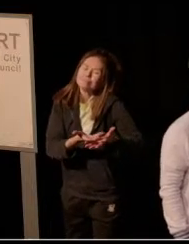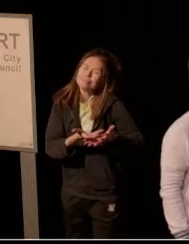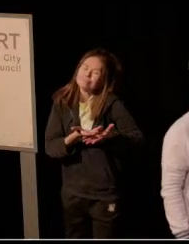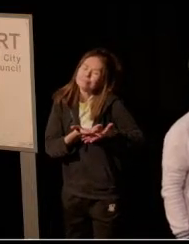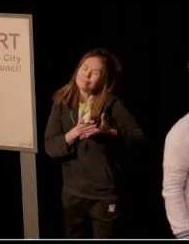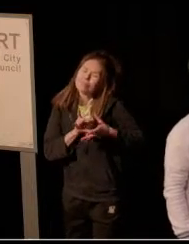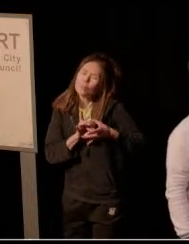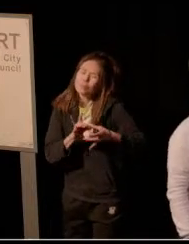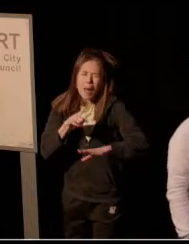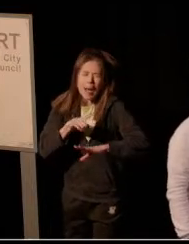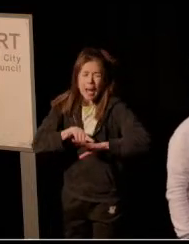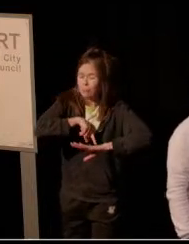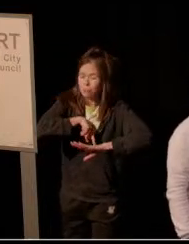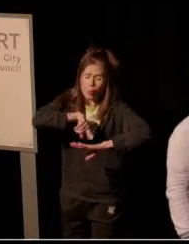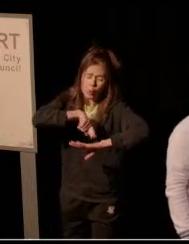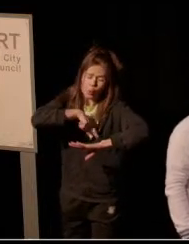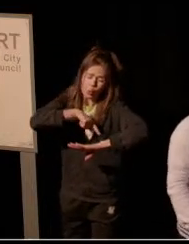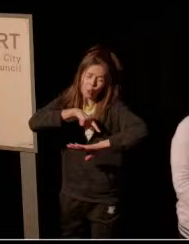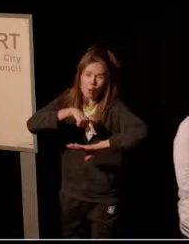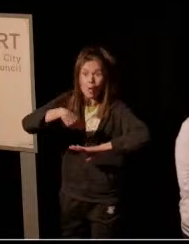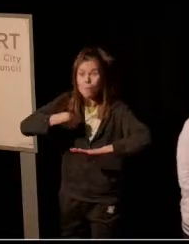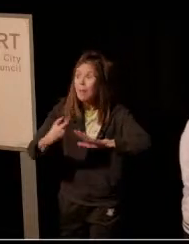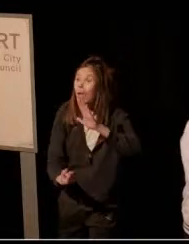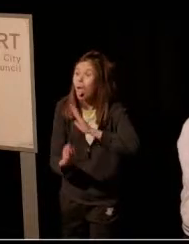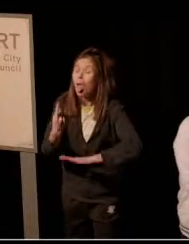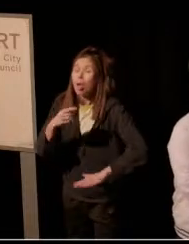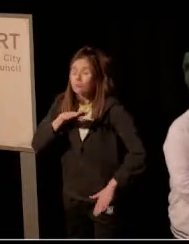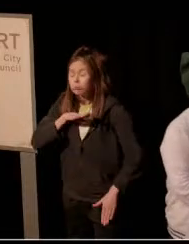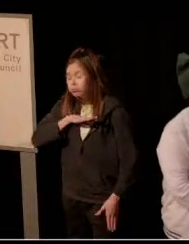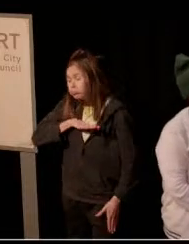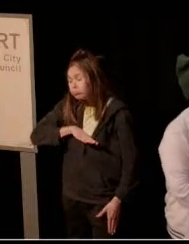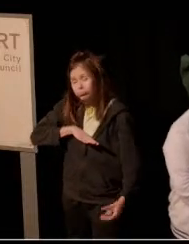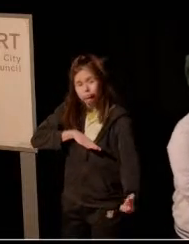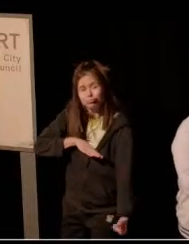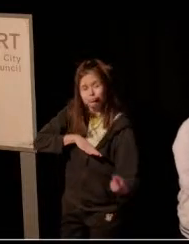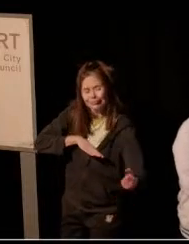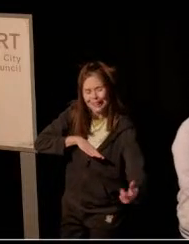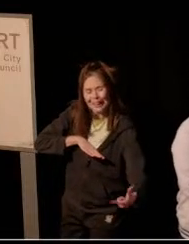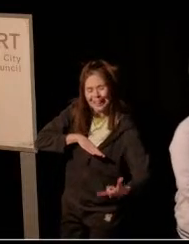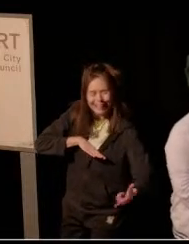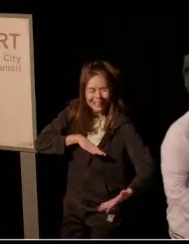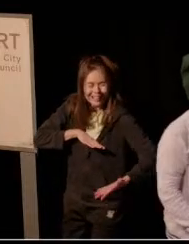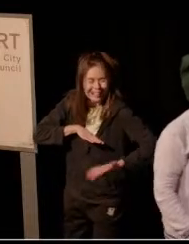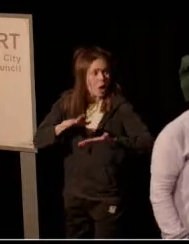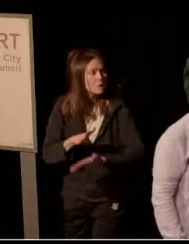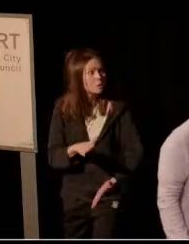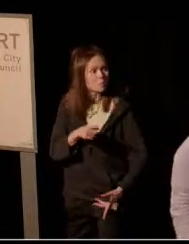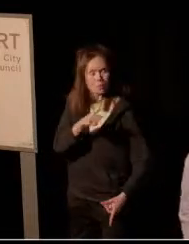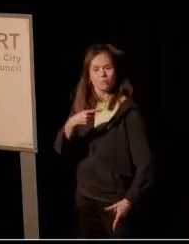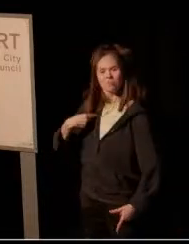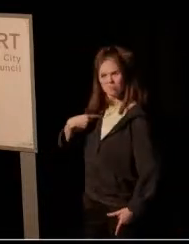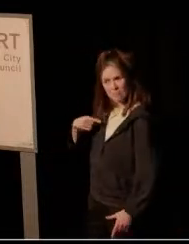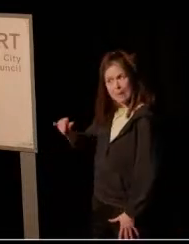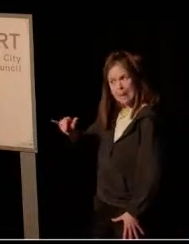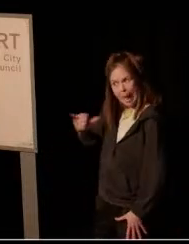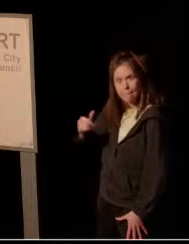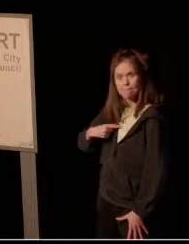with his sunny impishness, cures my tendency to brood. Well, so stands this squire officed with me.